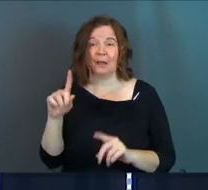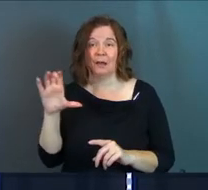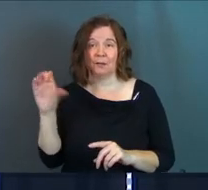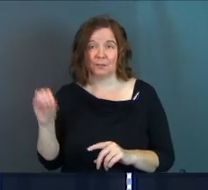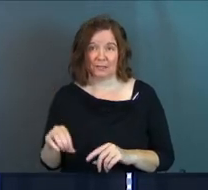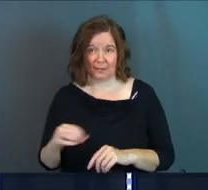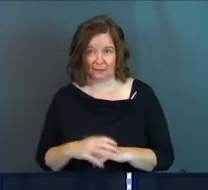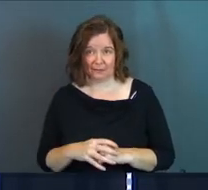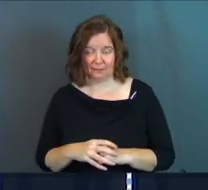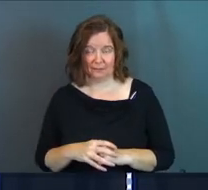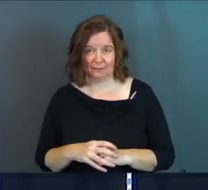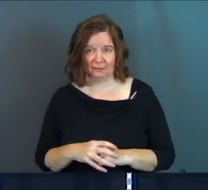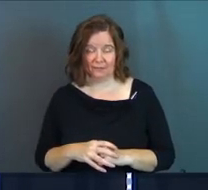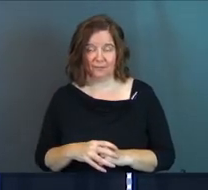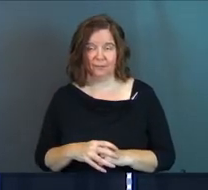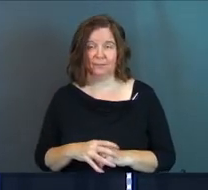100%.